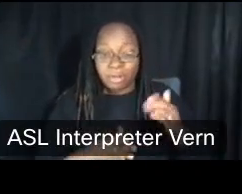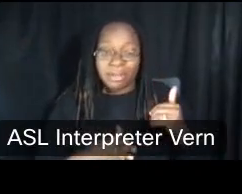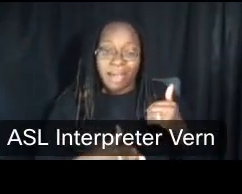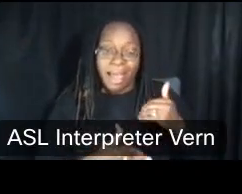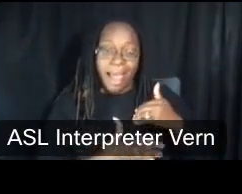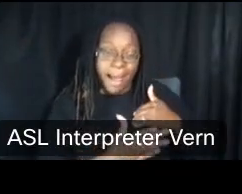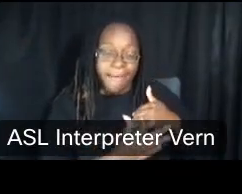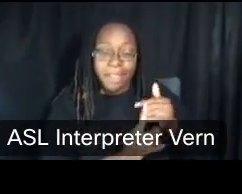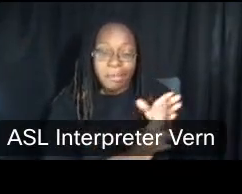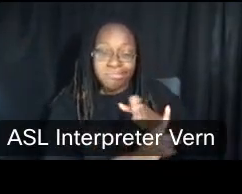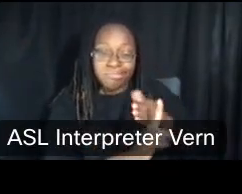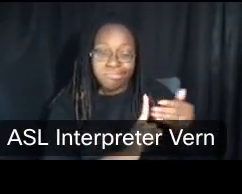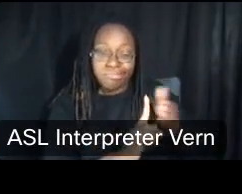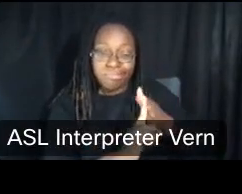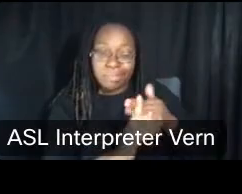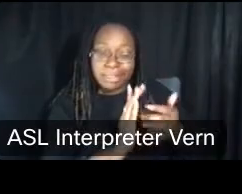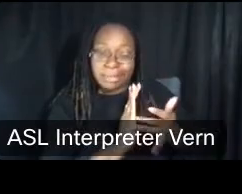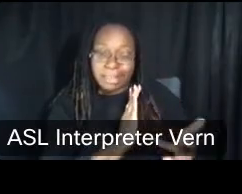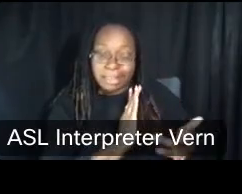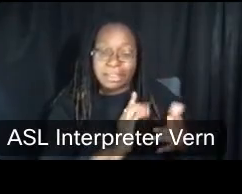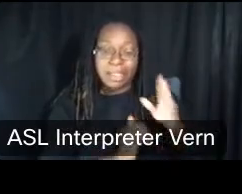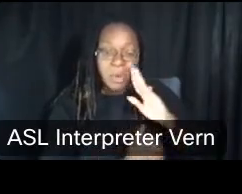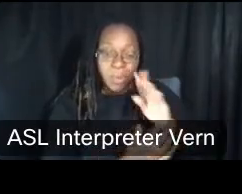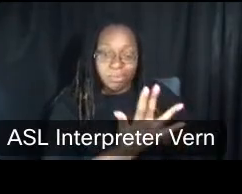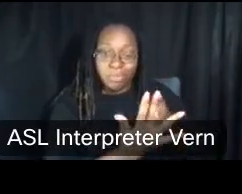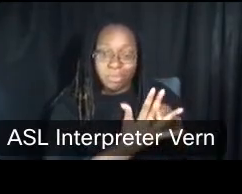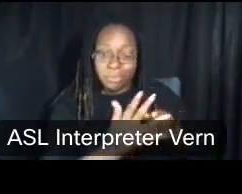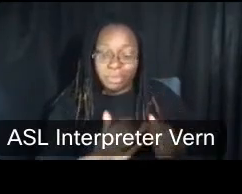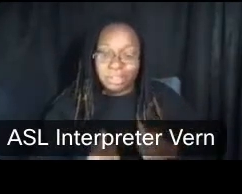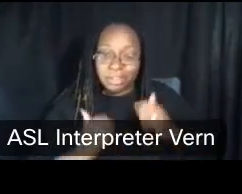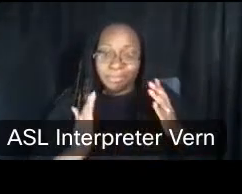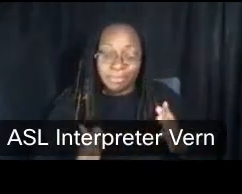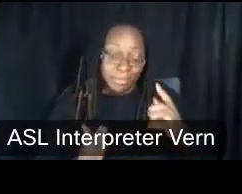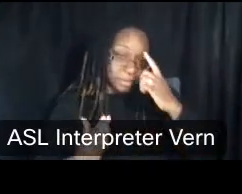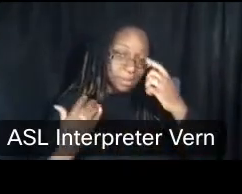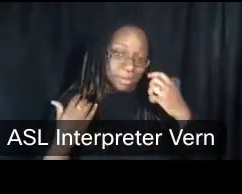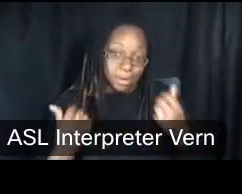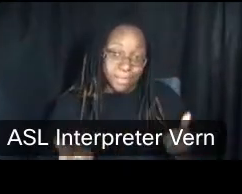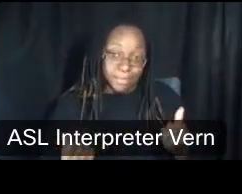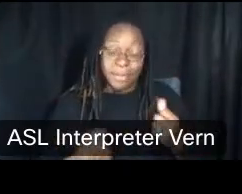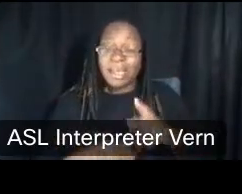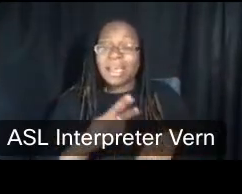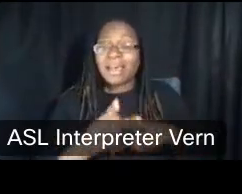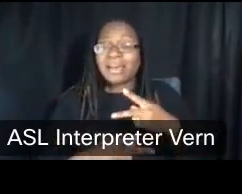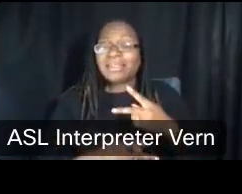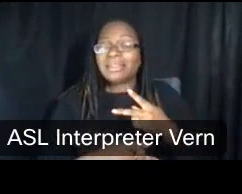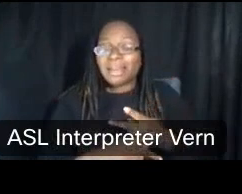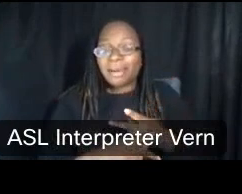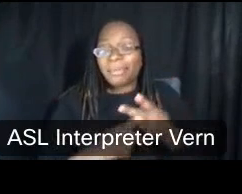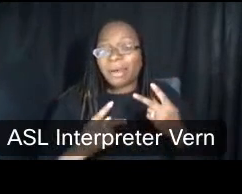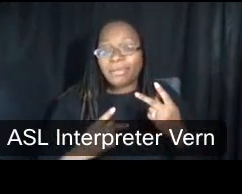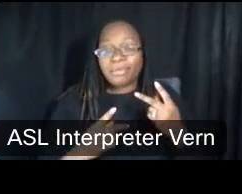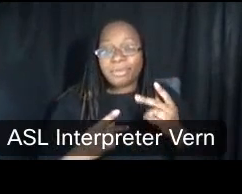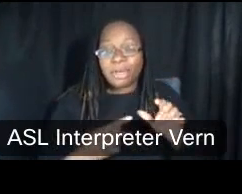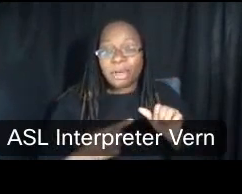specifically target a survivor's mental health. This is a form of abuse that's known as mental health coercion.